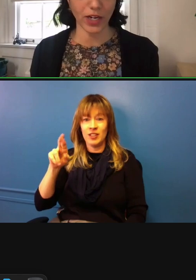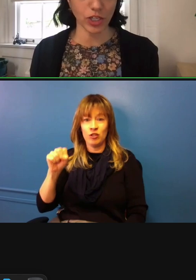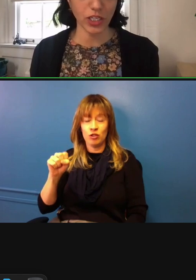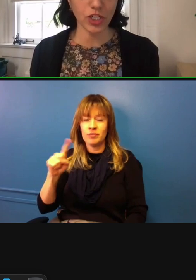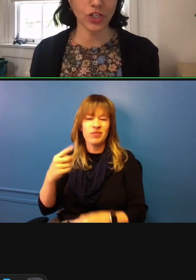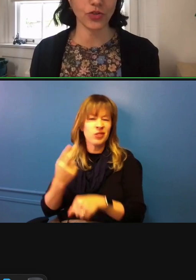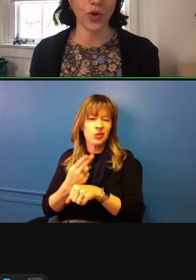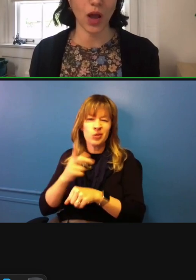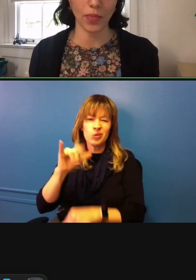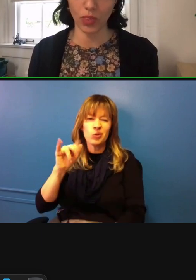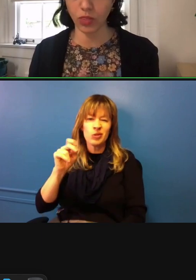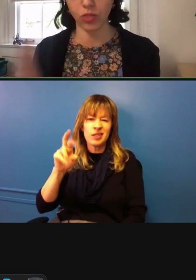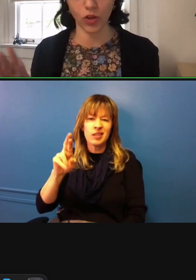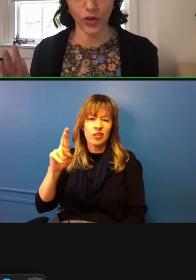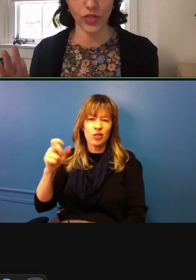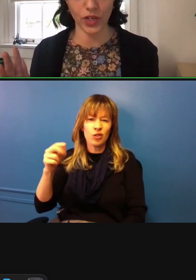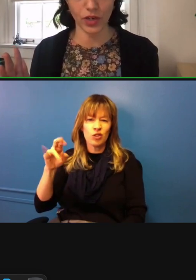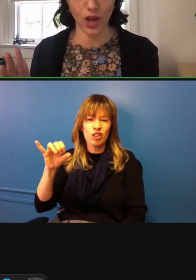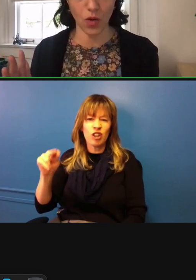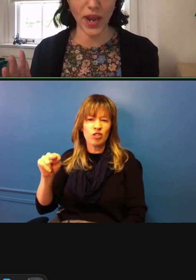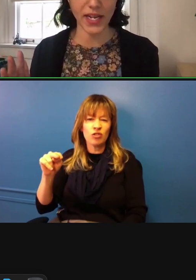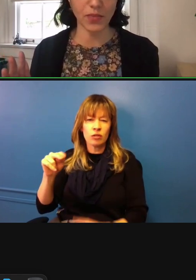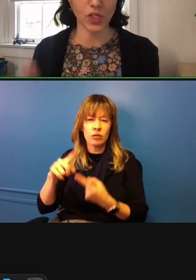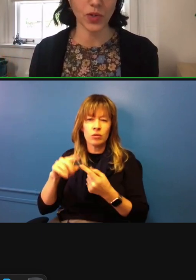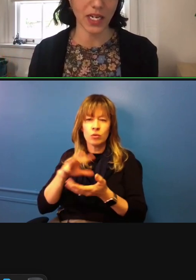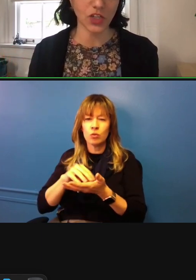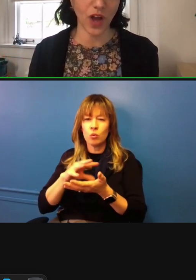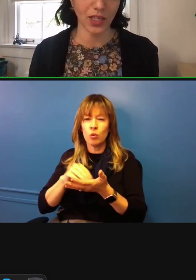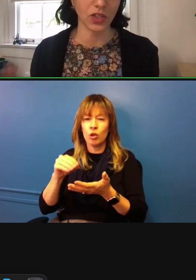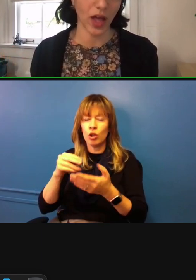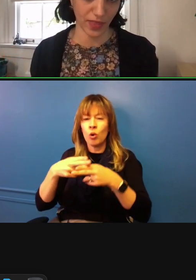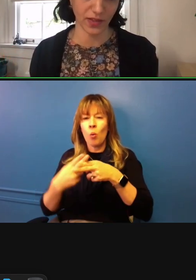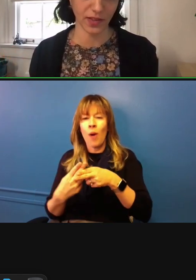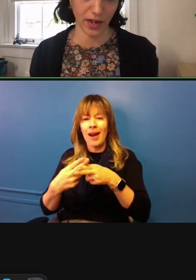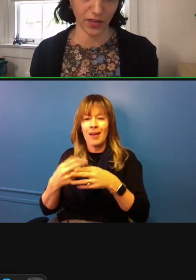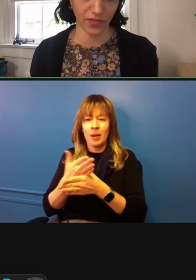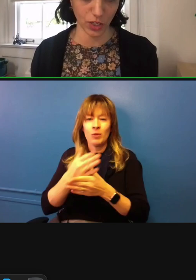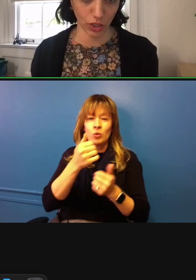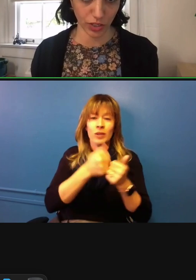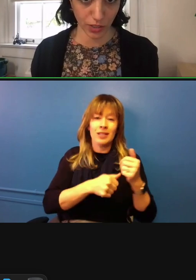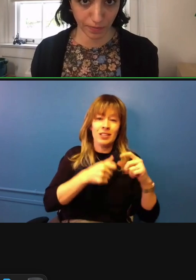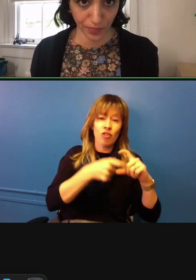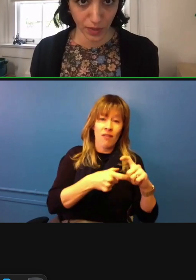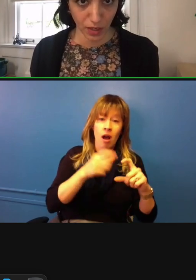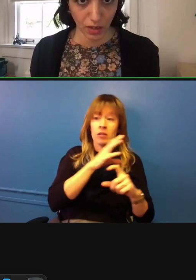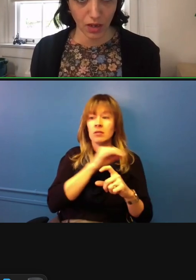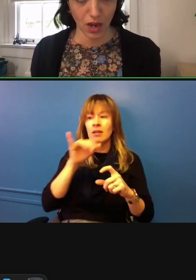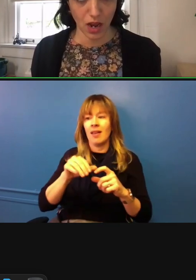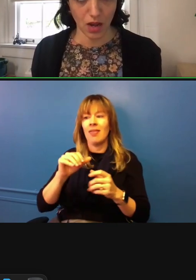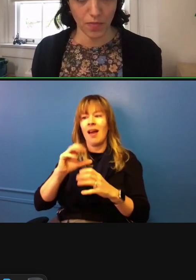linear regression to learn the weighting between each voxel and this set of features.